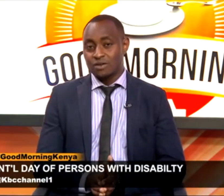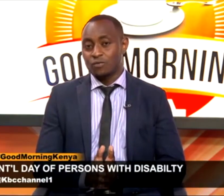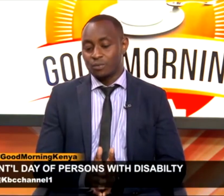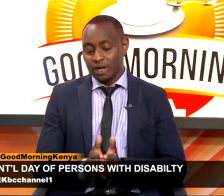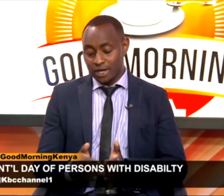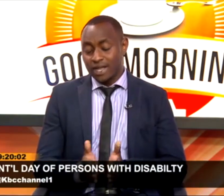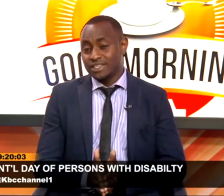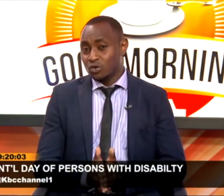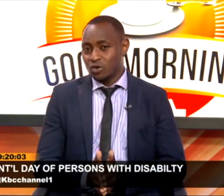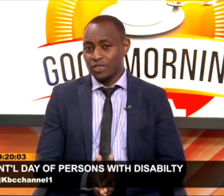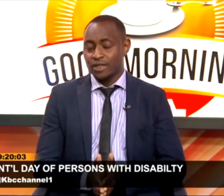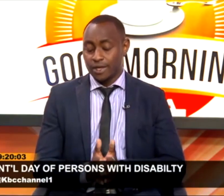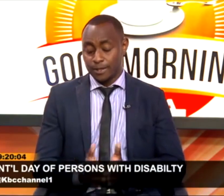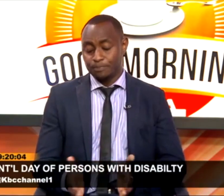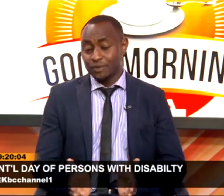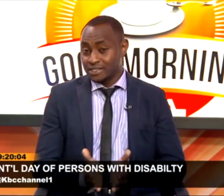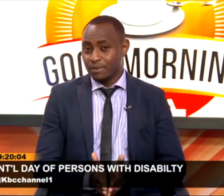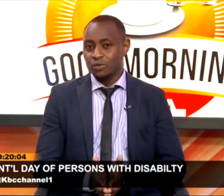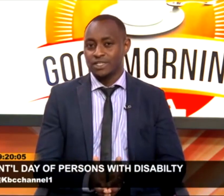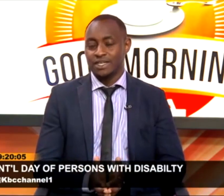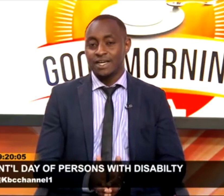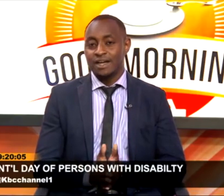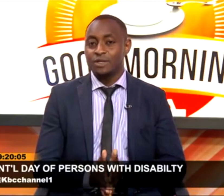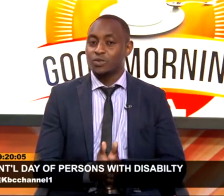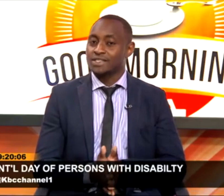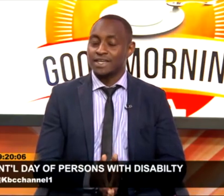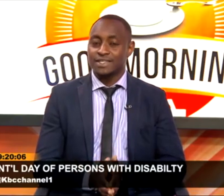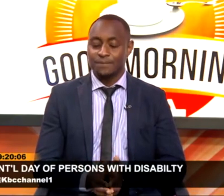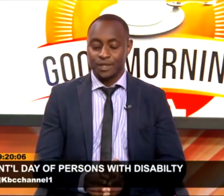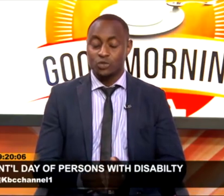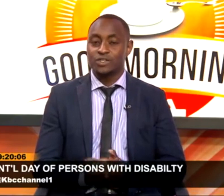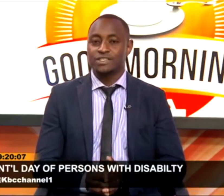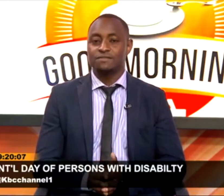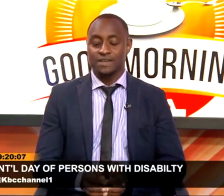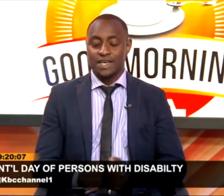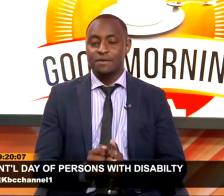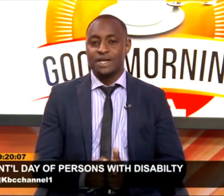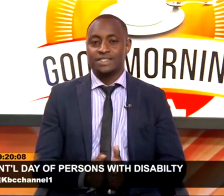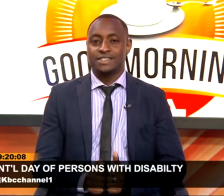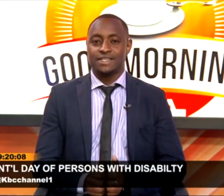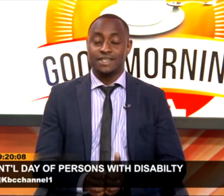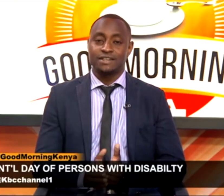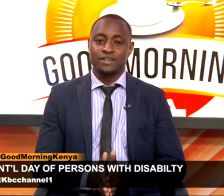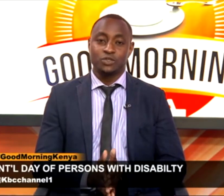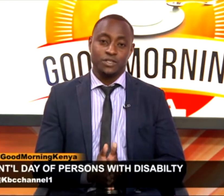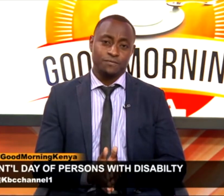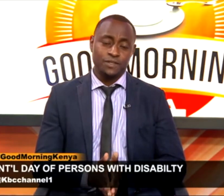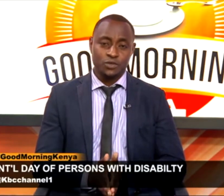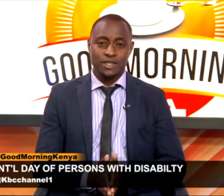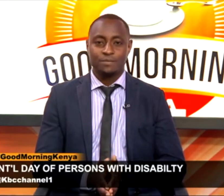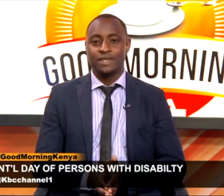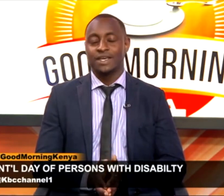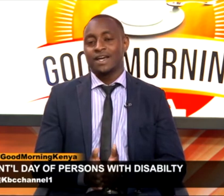children from Kajiado North sub-county coming to the center to receive emergency intervention